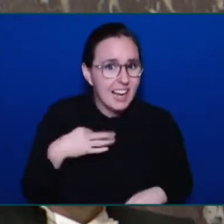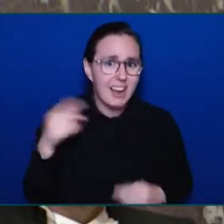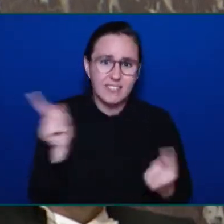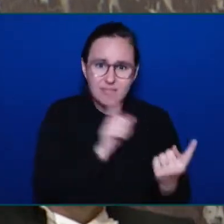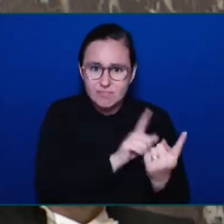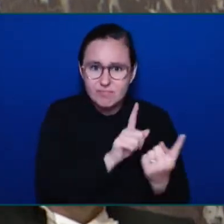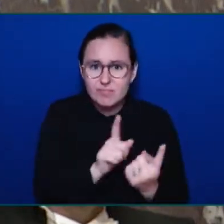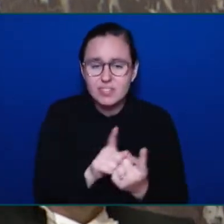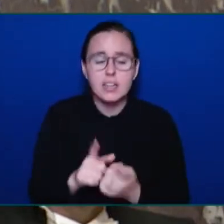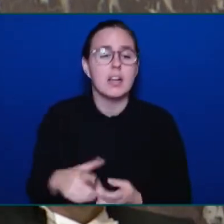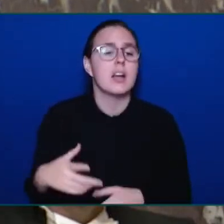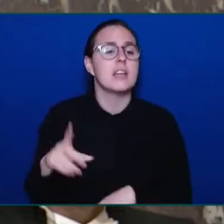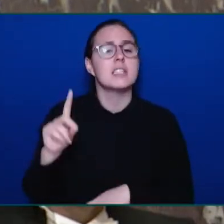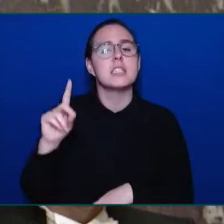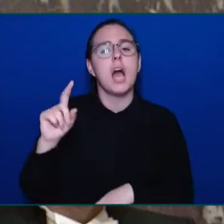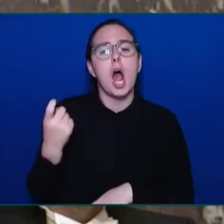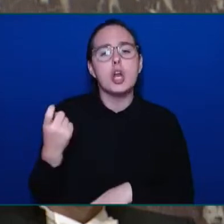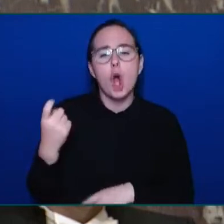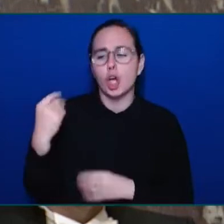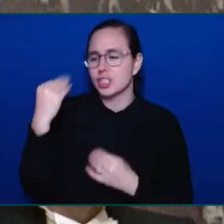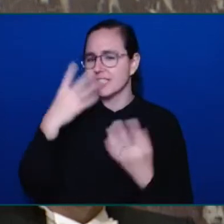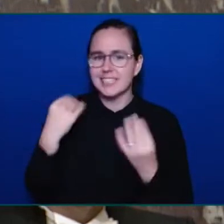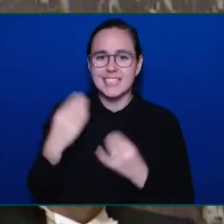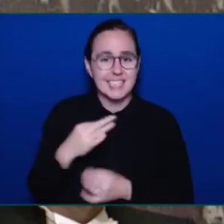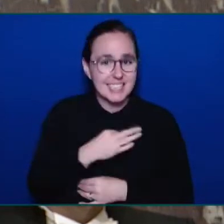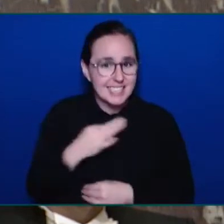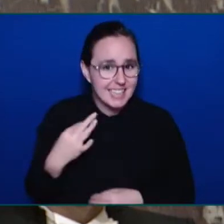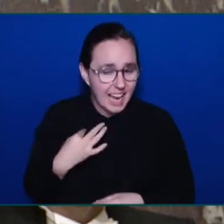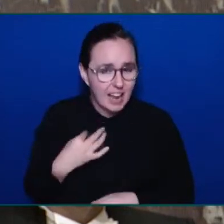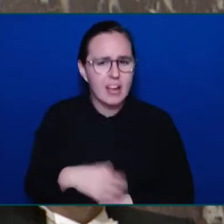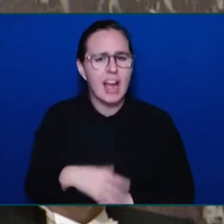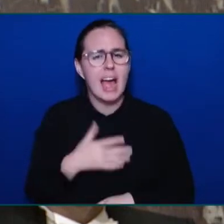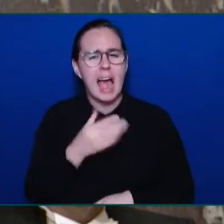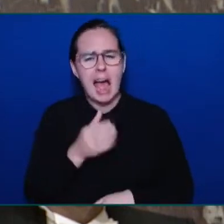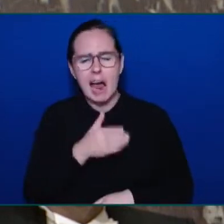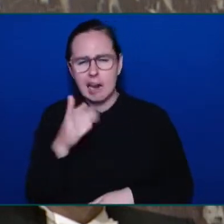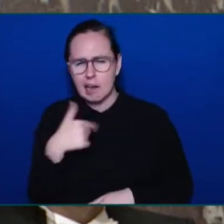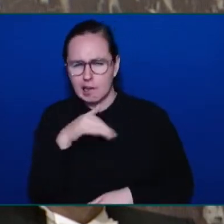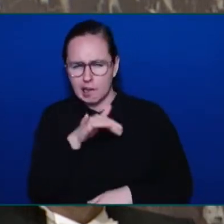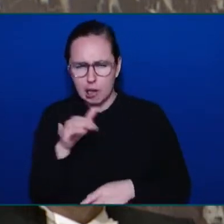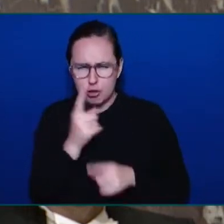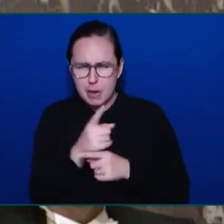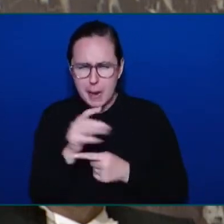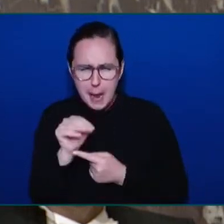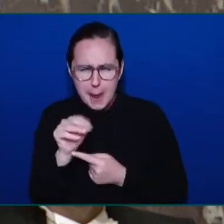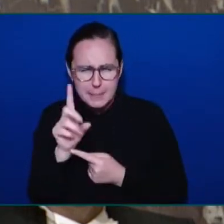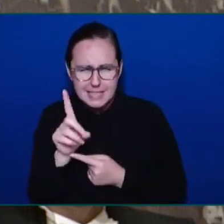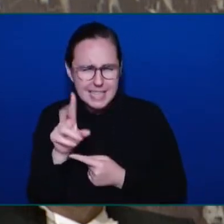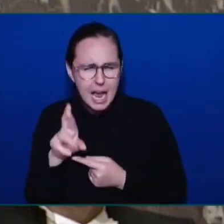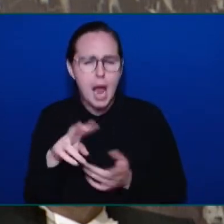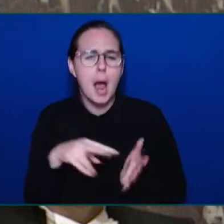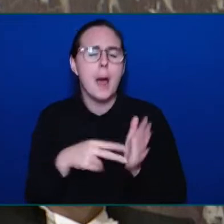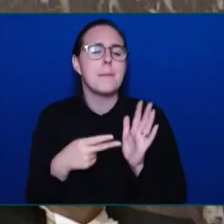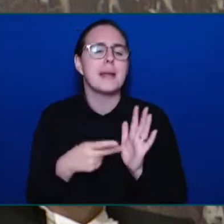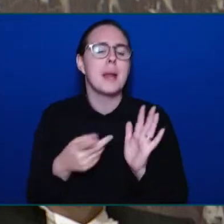the medical device reprocessing, the people that clean all the equipment and tools that we